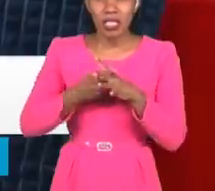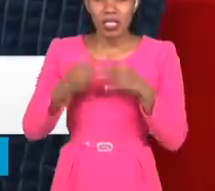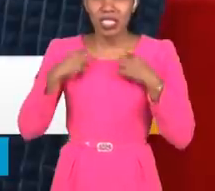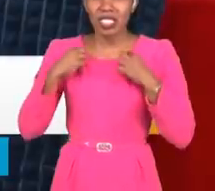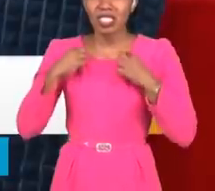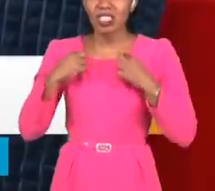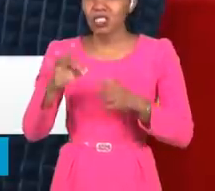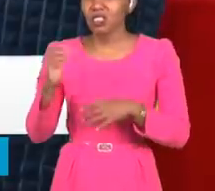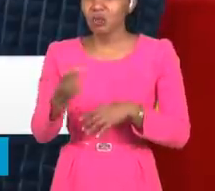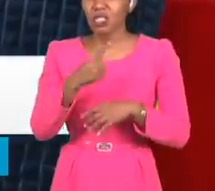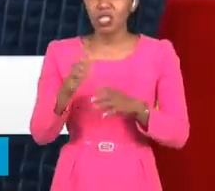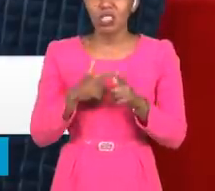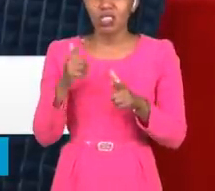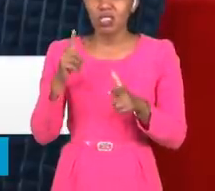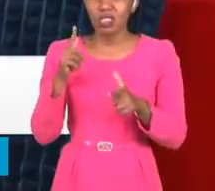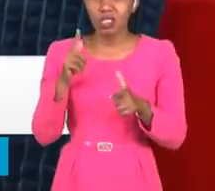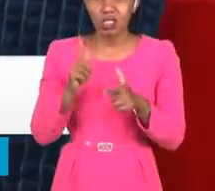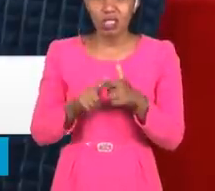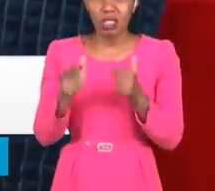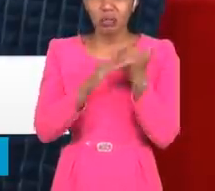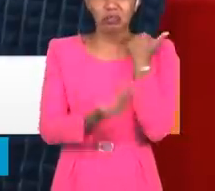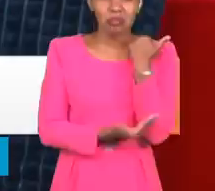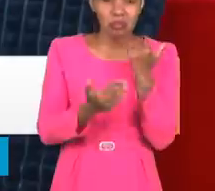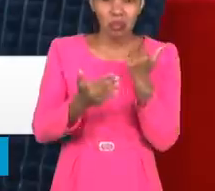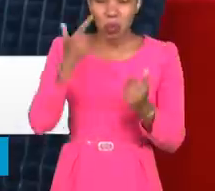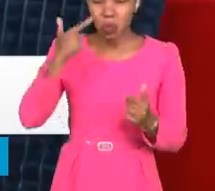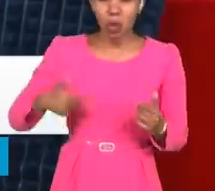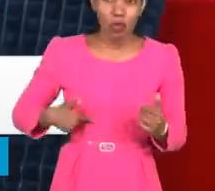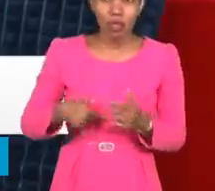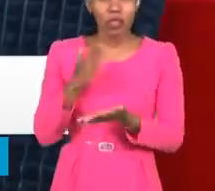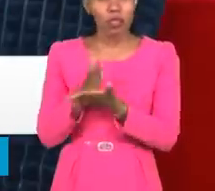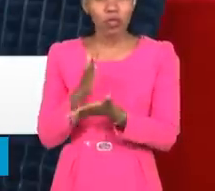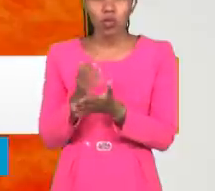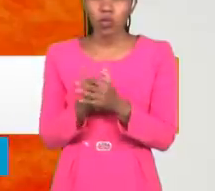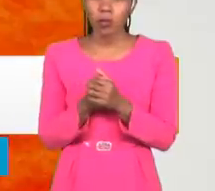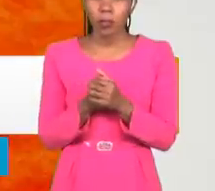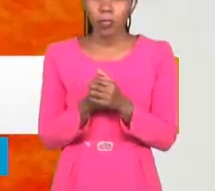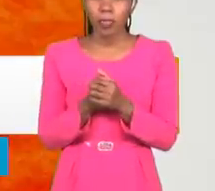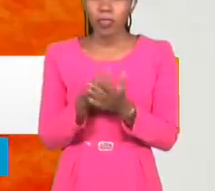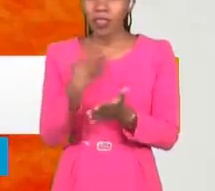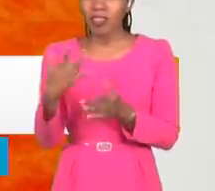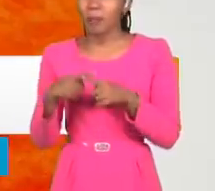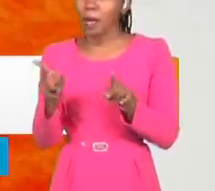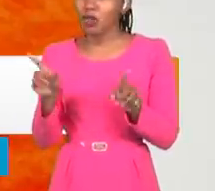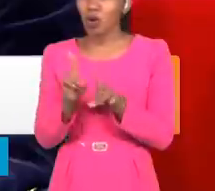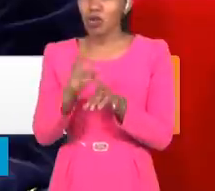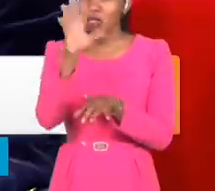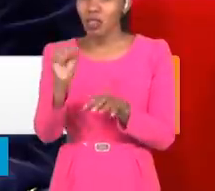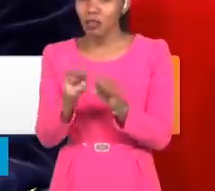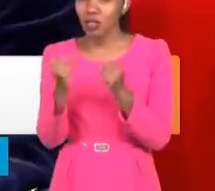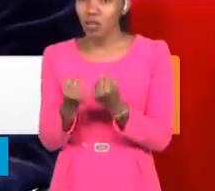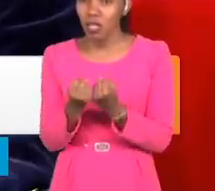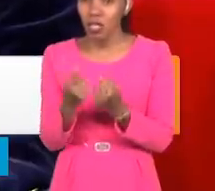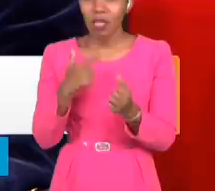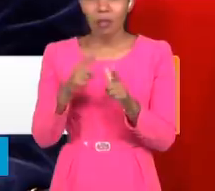at 3 months old, nimbeneza talk, it's like you're showing off. It's true. Yeah. The superstitions, of course, but still, it's an African society. Yeah.